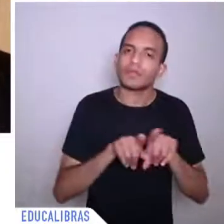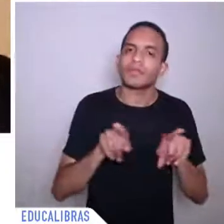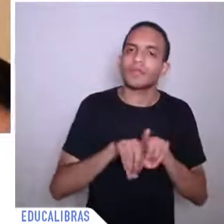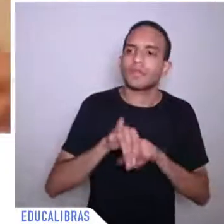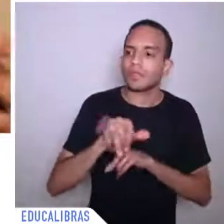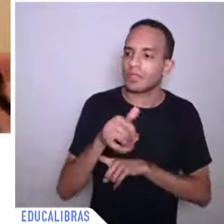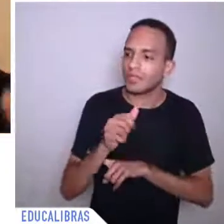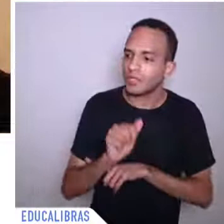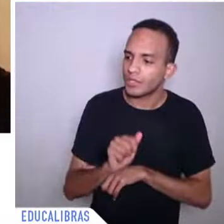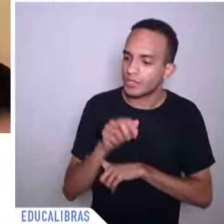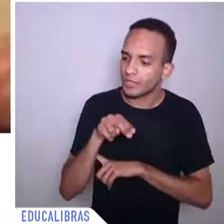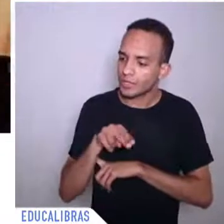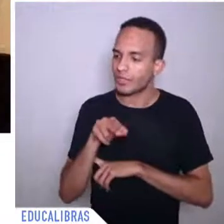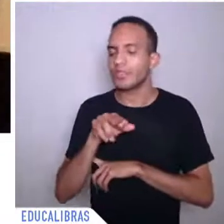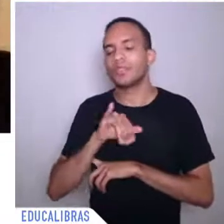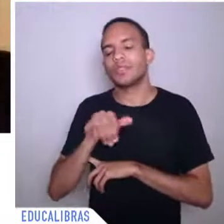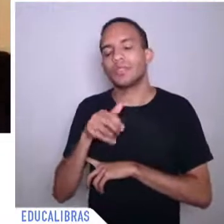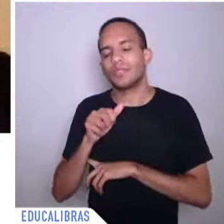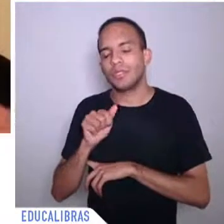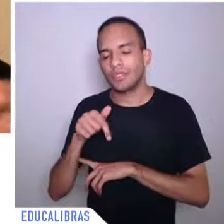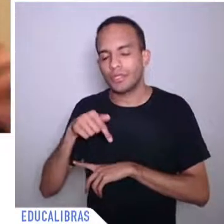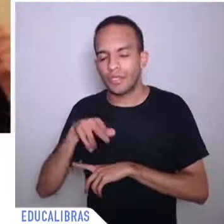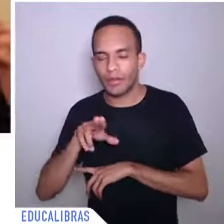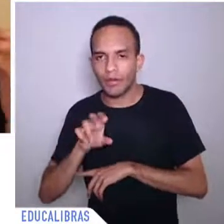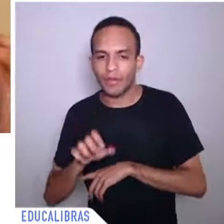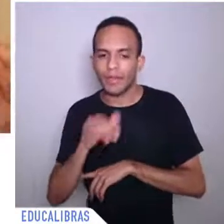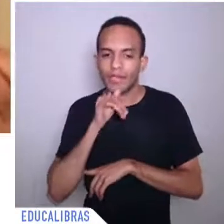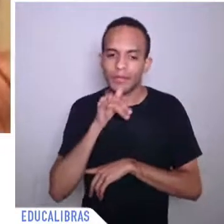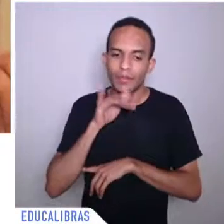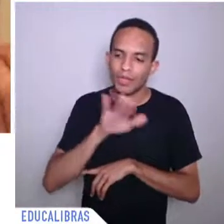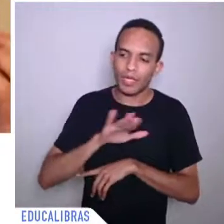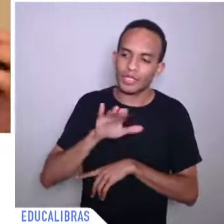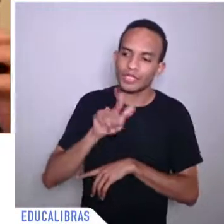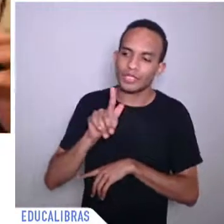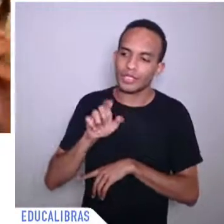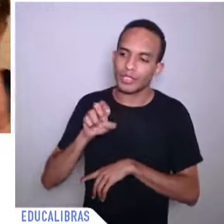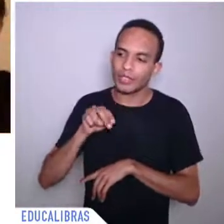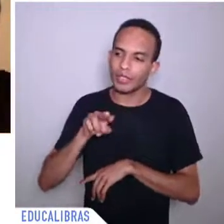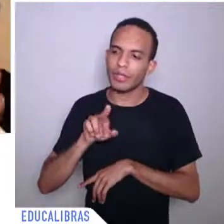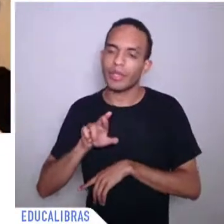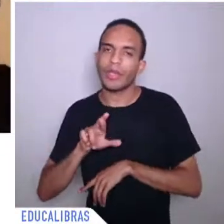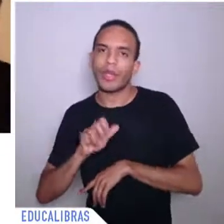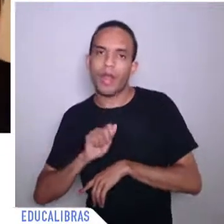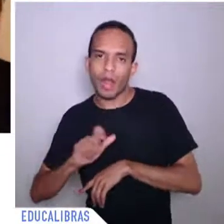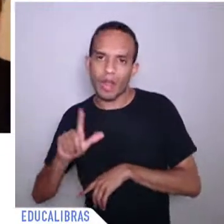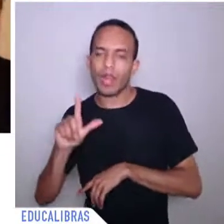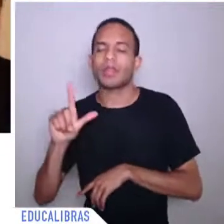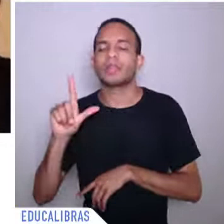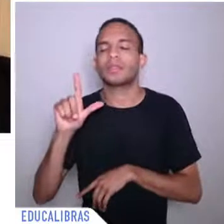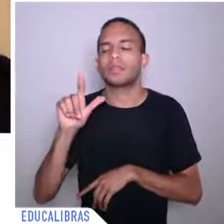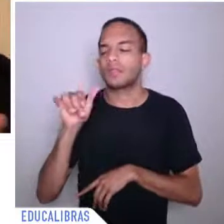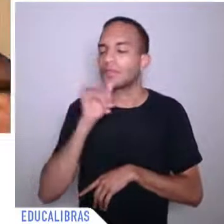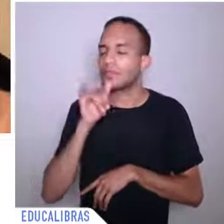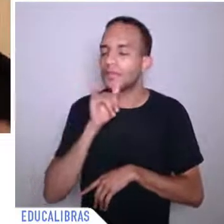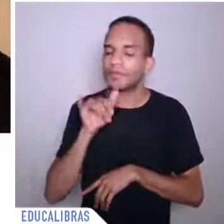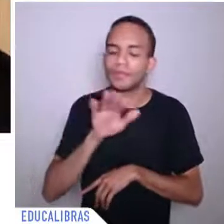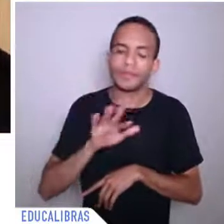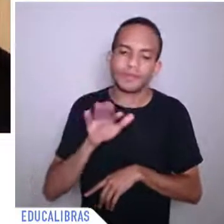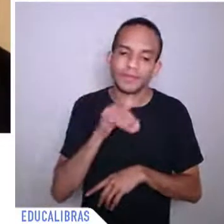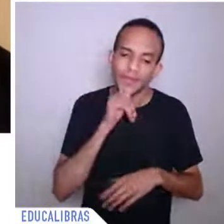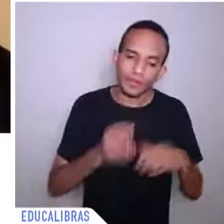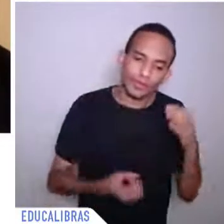the interest of the royals. La Volonté Générale was also written with a